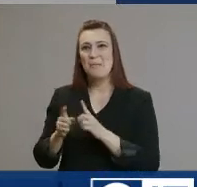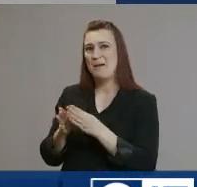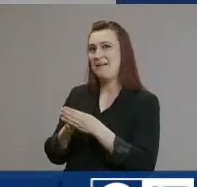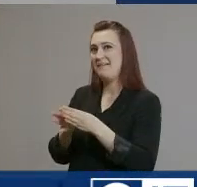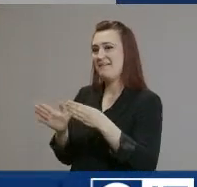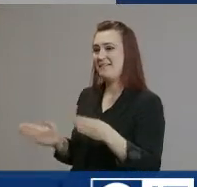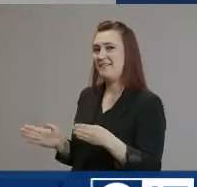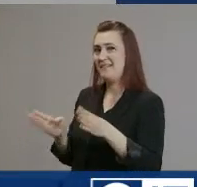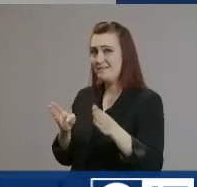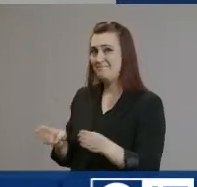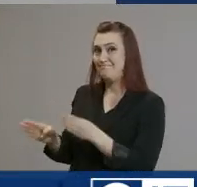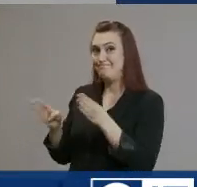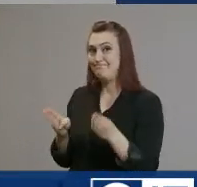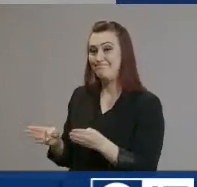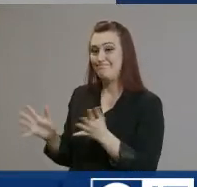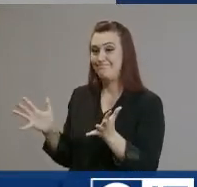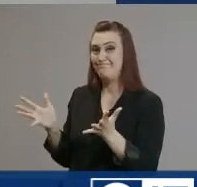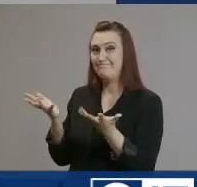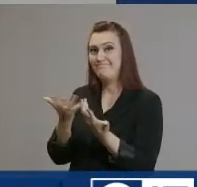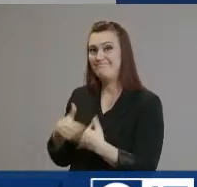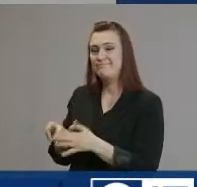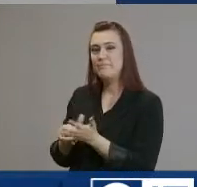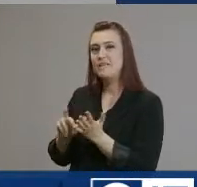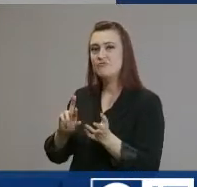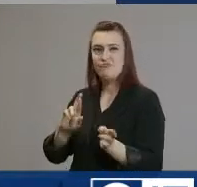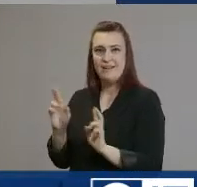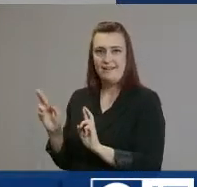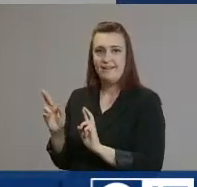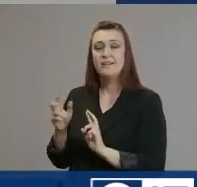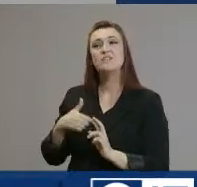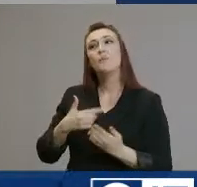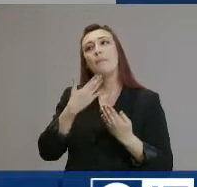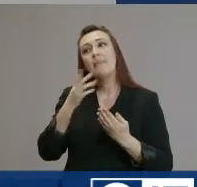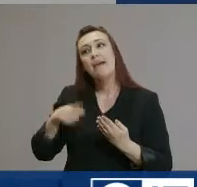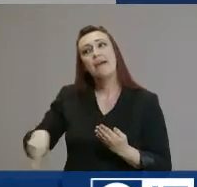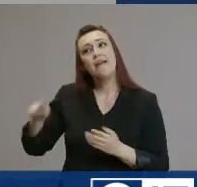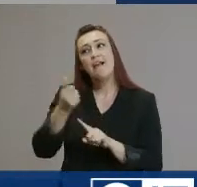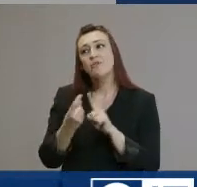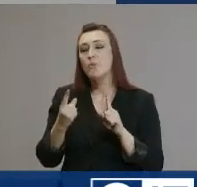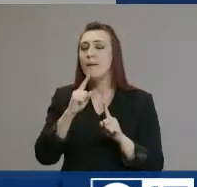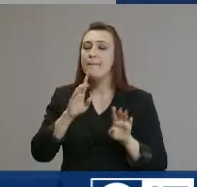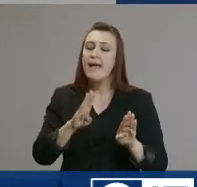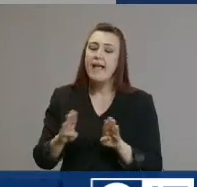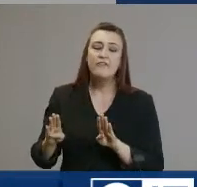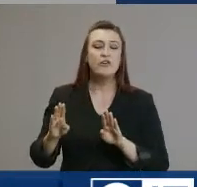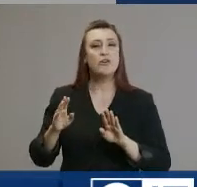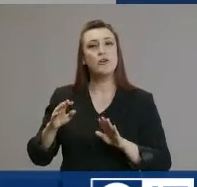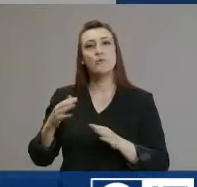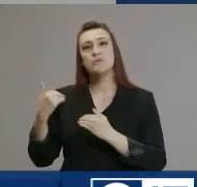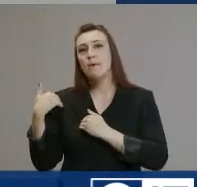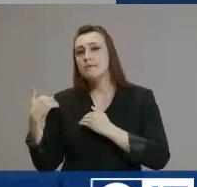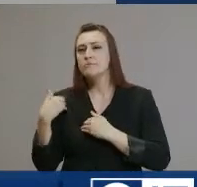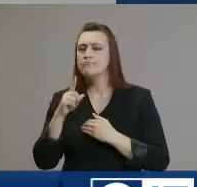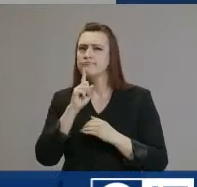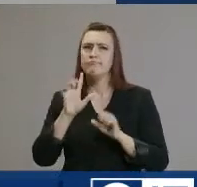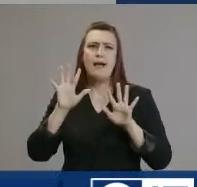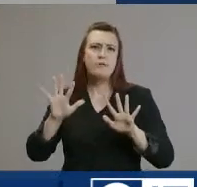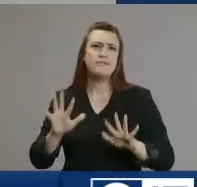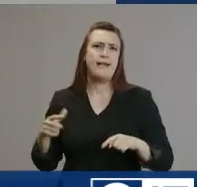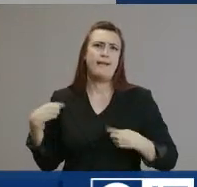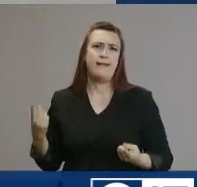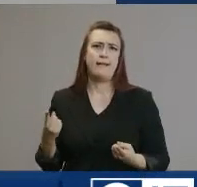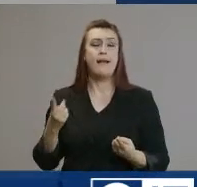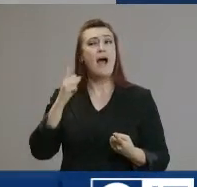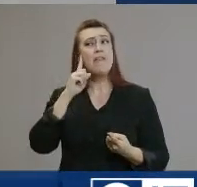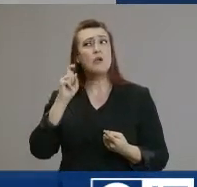The behavior and responsibility has been outstanding. I think we need to redouble our efforts on this